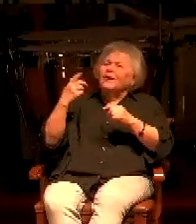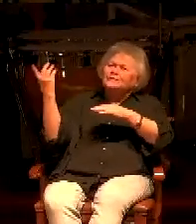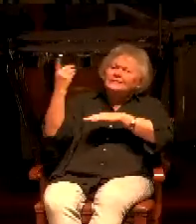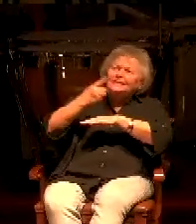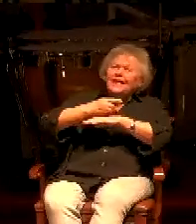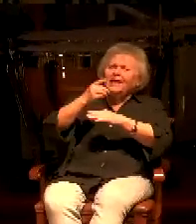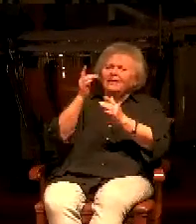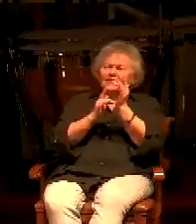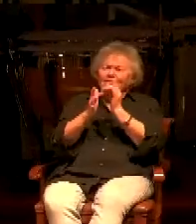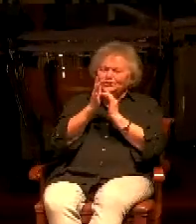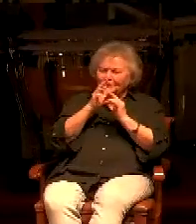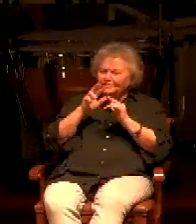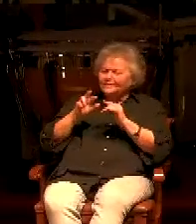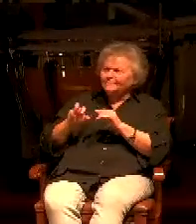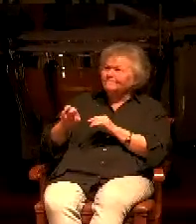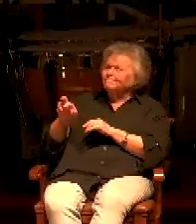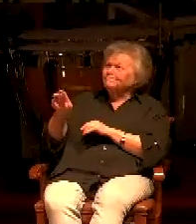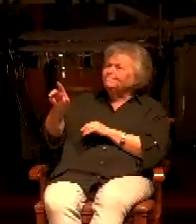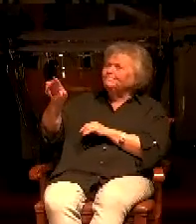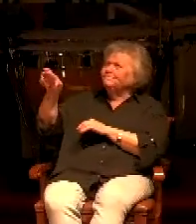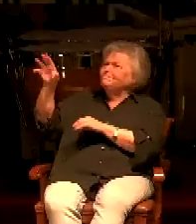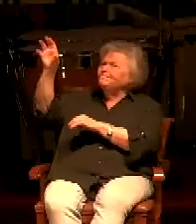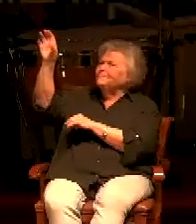died for you and for me.